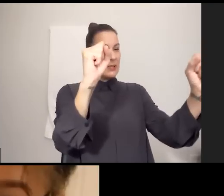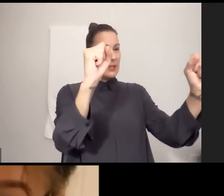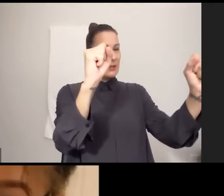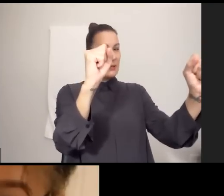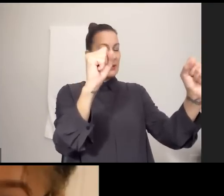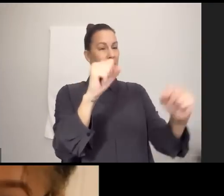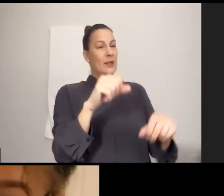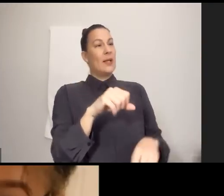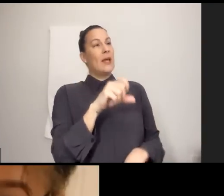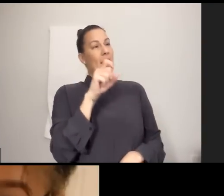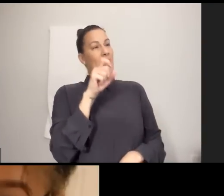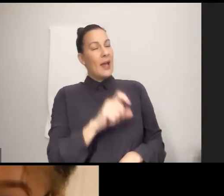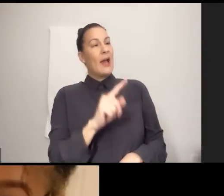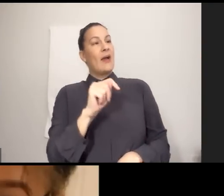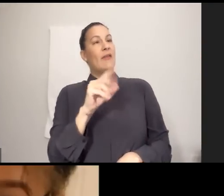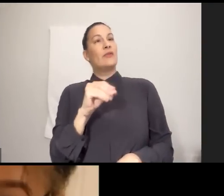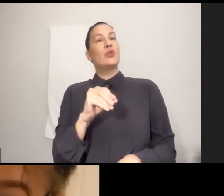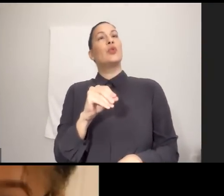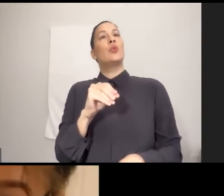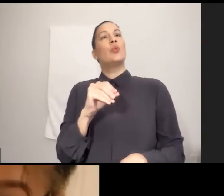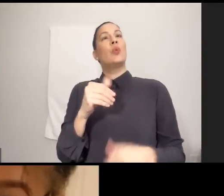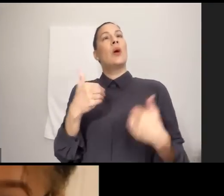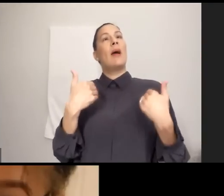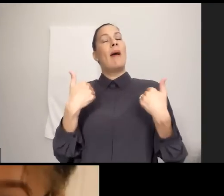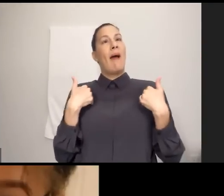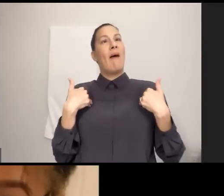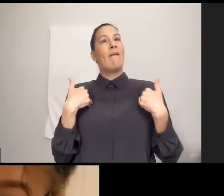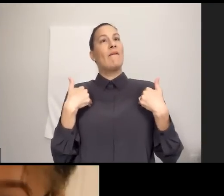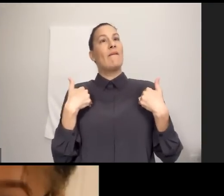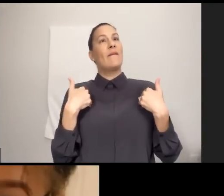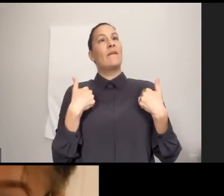be based in radical compassion.